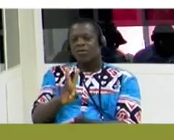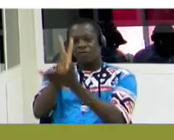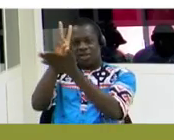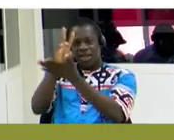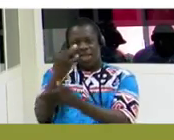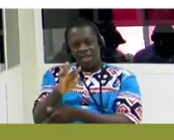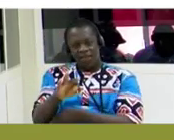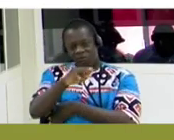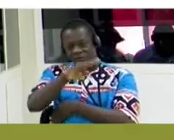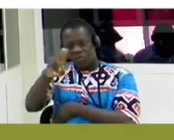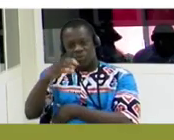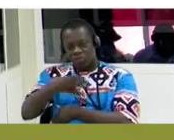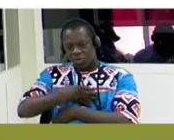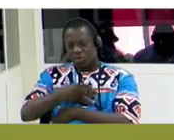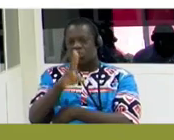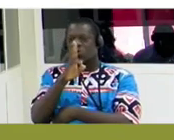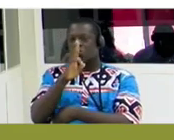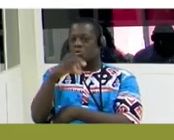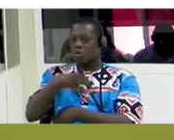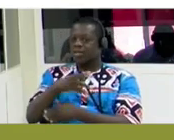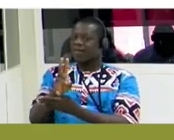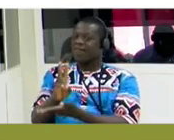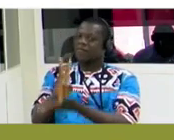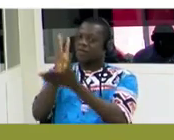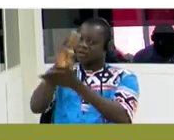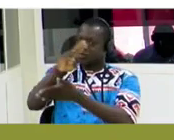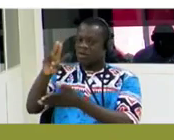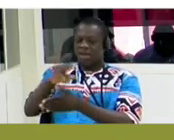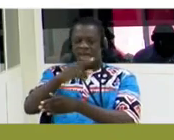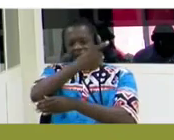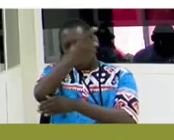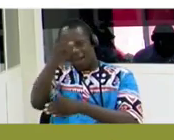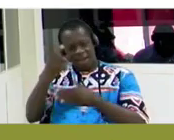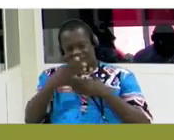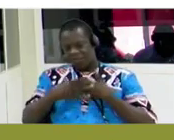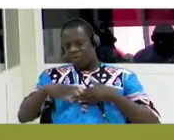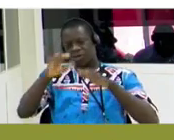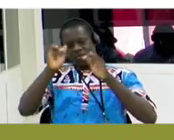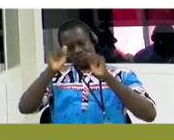want to volunteer, everybody on board, everybody will be on board.